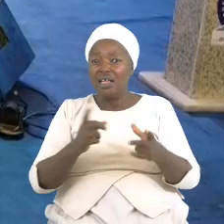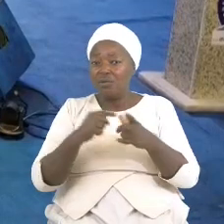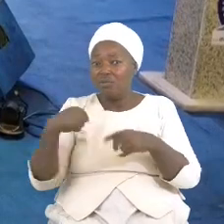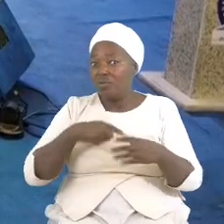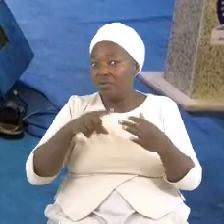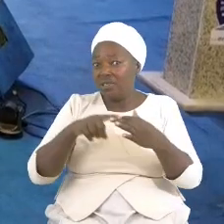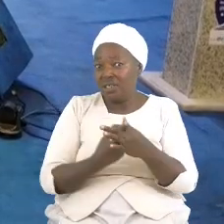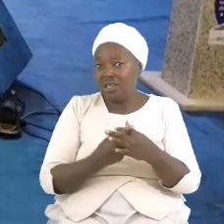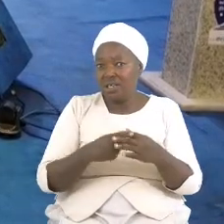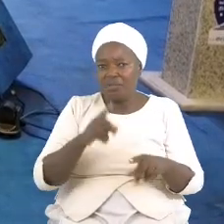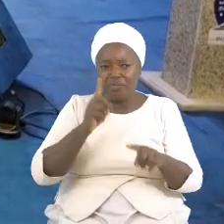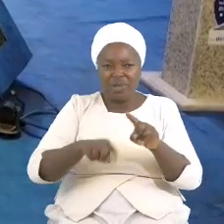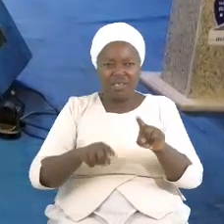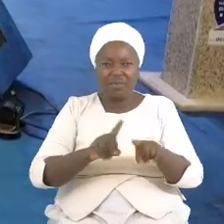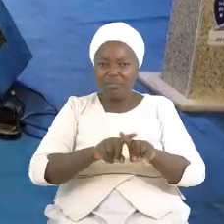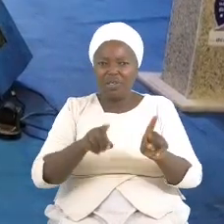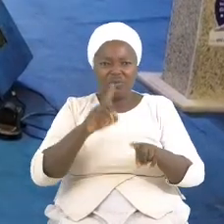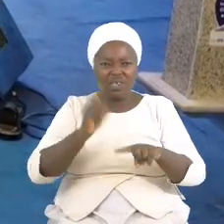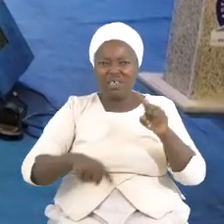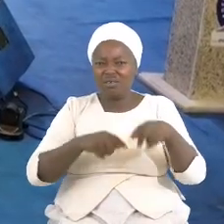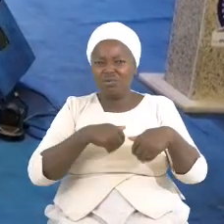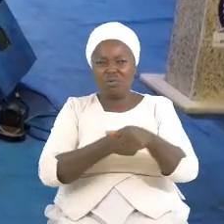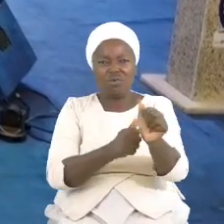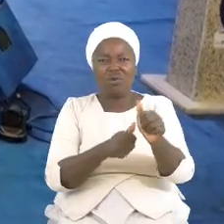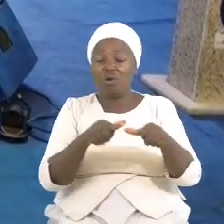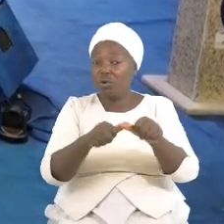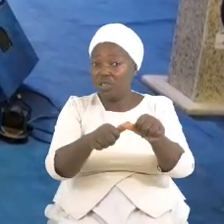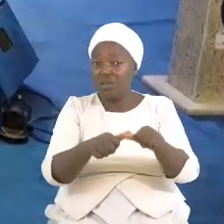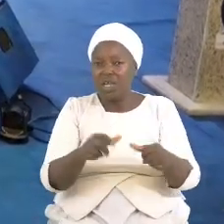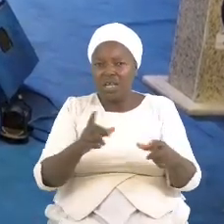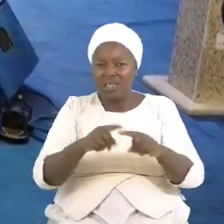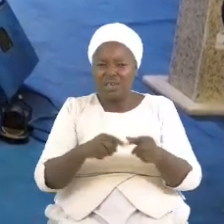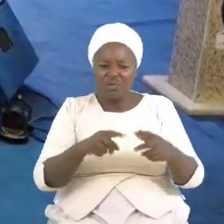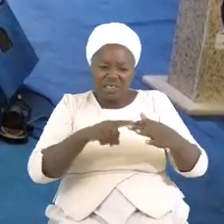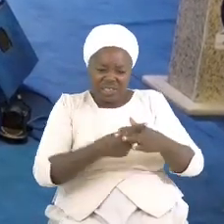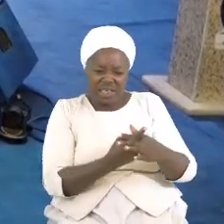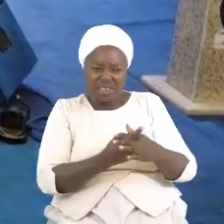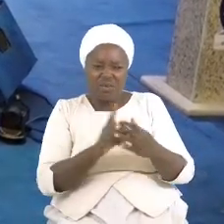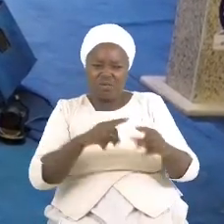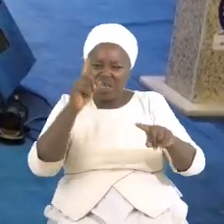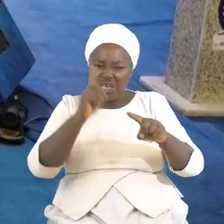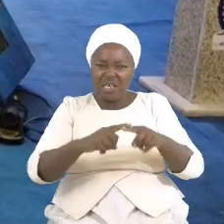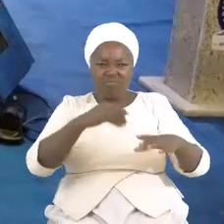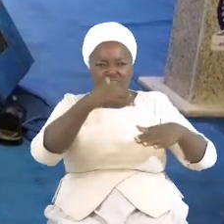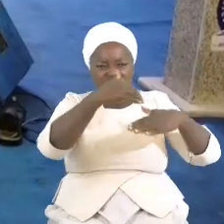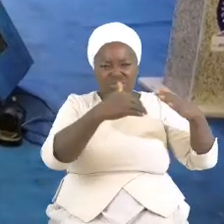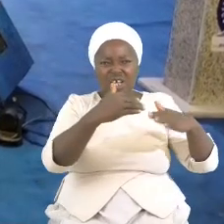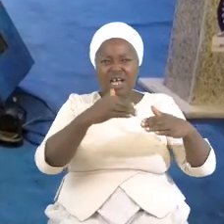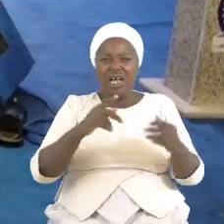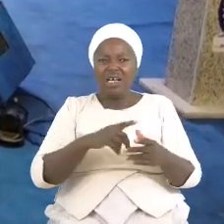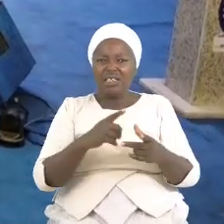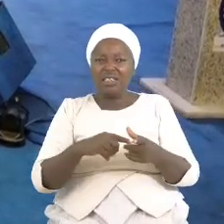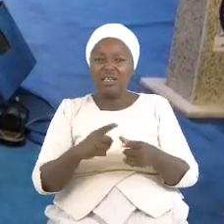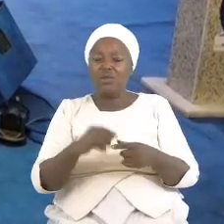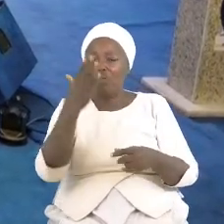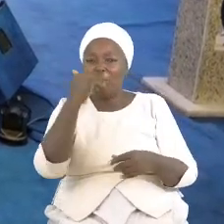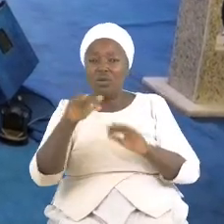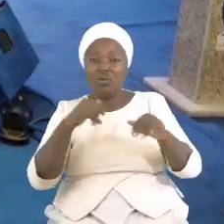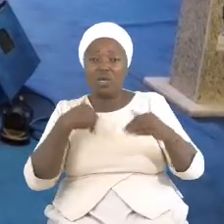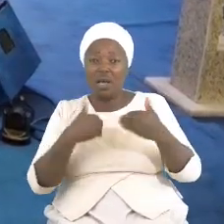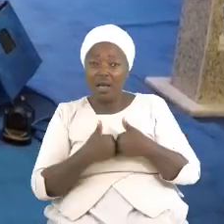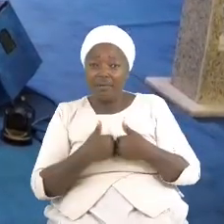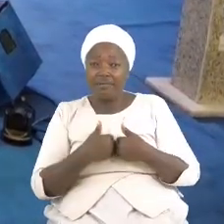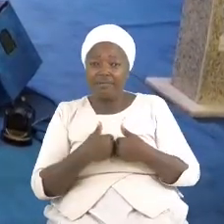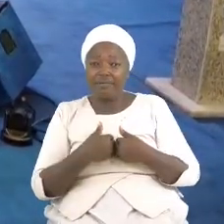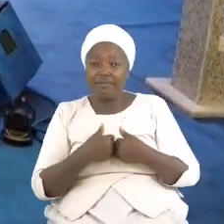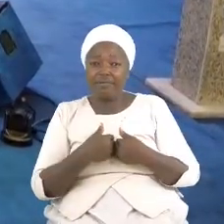couldn't continue. We began, we didn't proceed. Why do we have